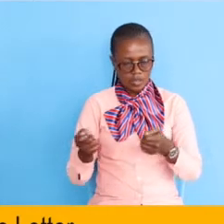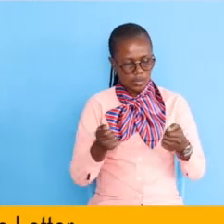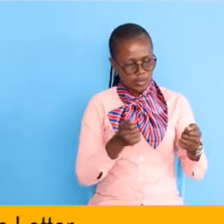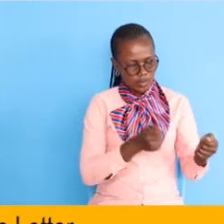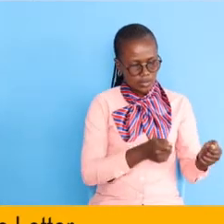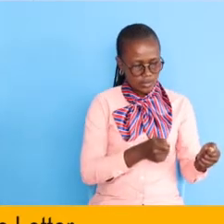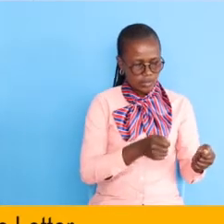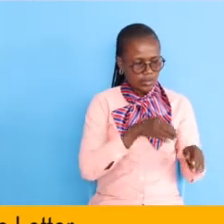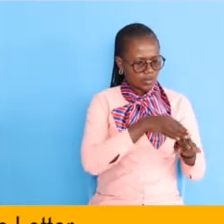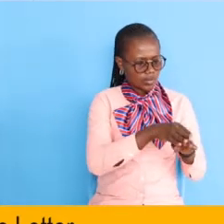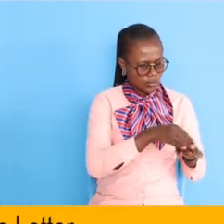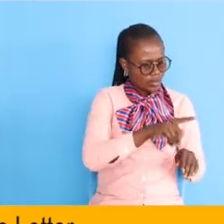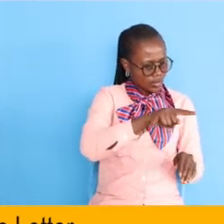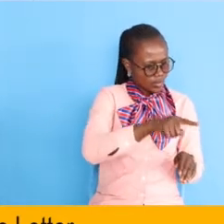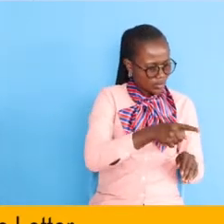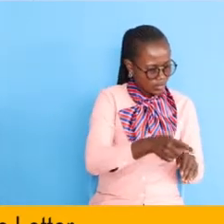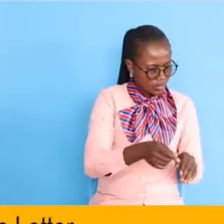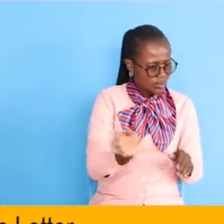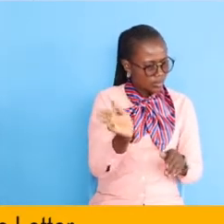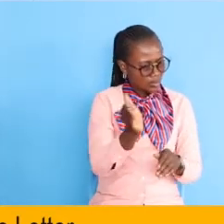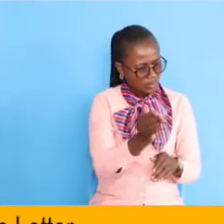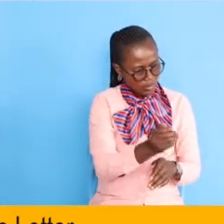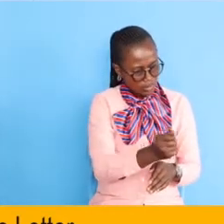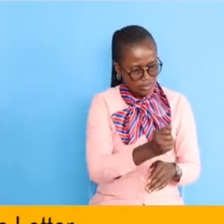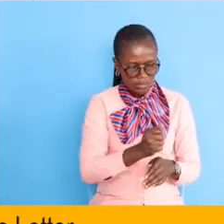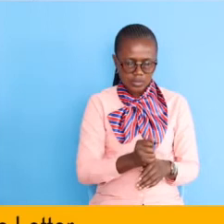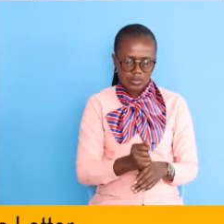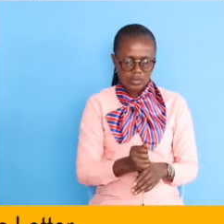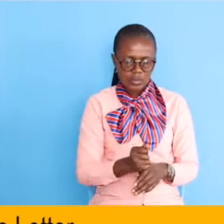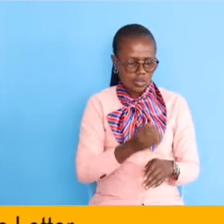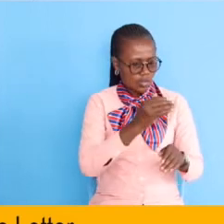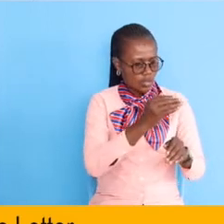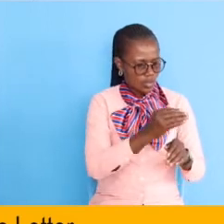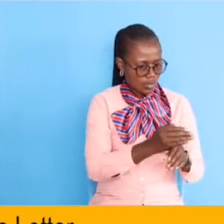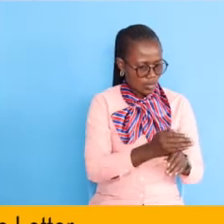in all the details that are contained in the previous letter.